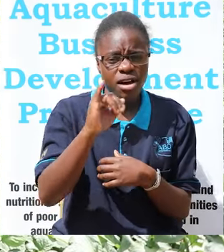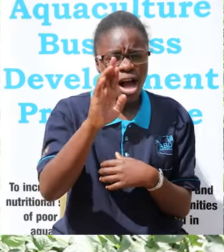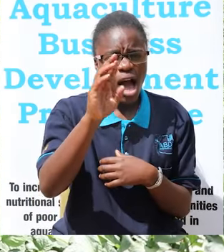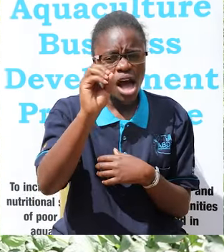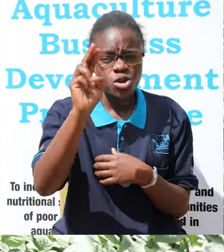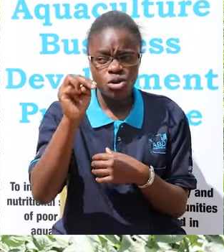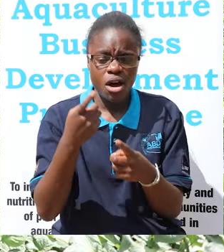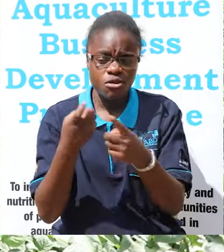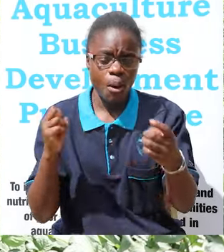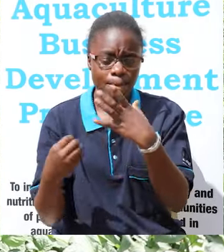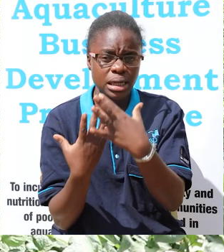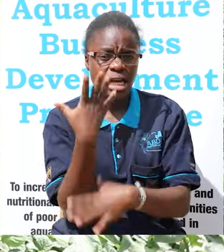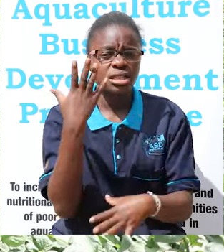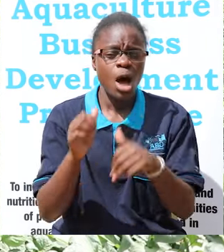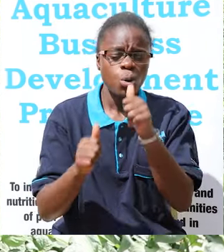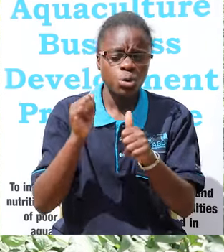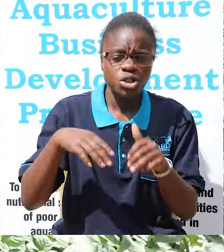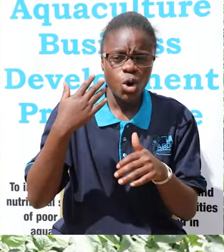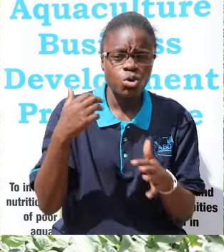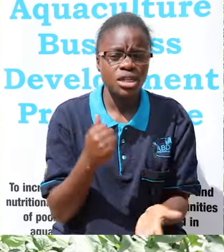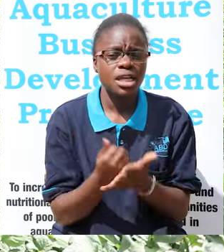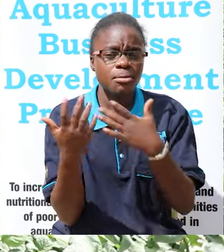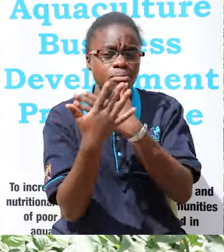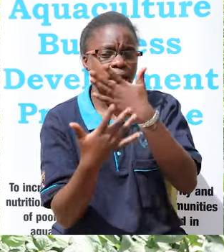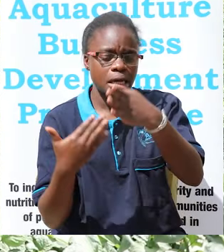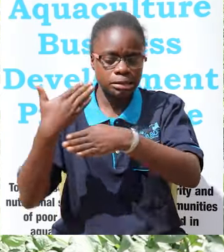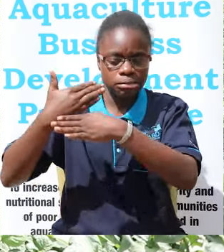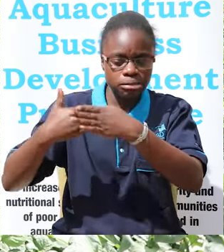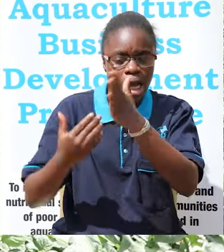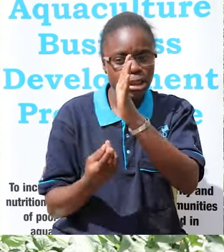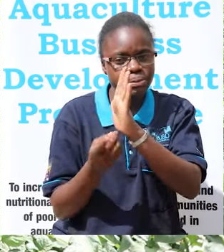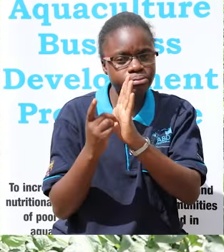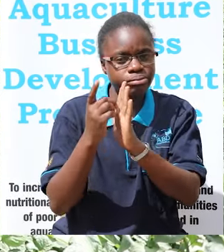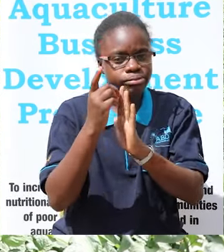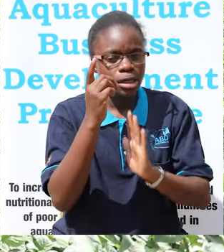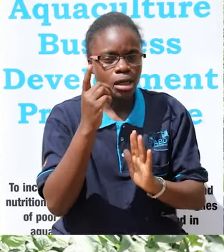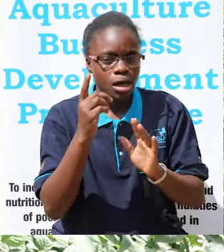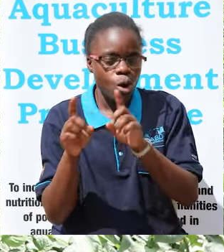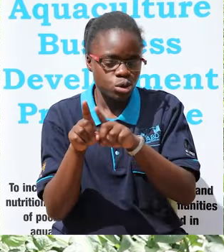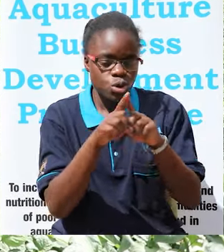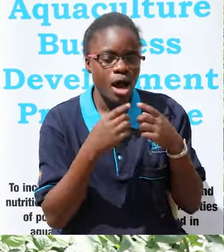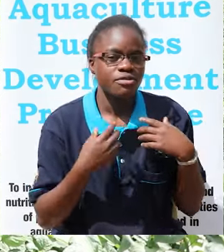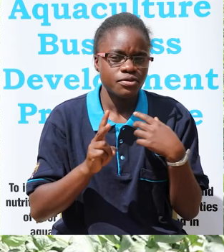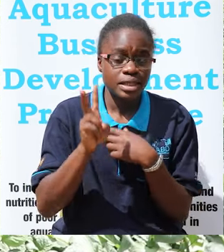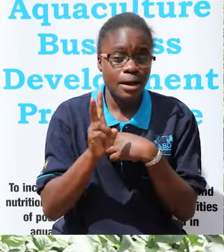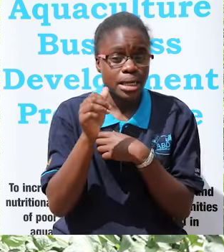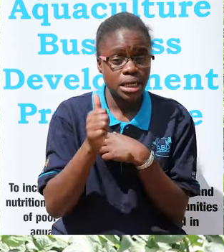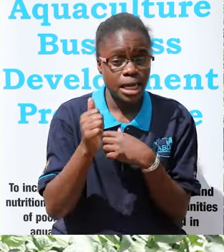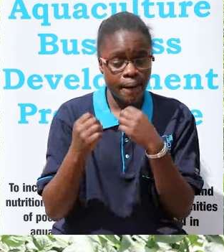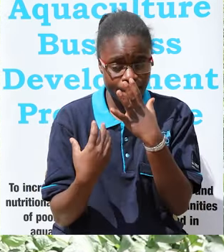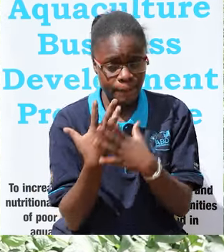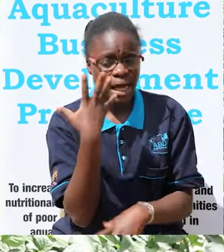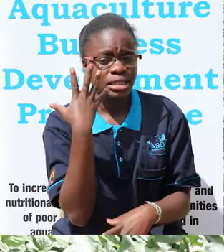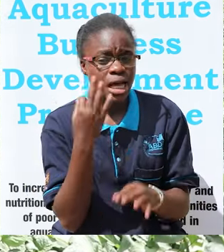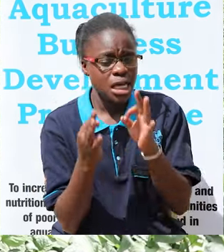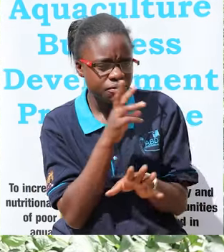from these plants, which is important as a blood builder. And we also have vitamin A in the plants,